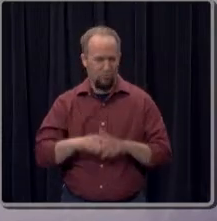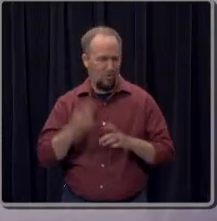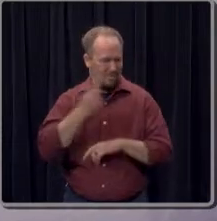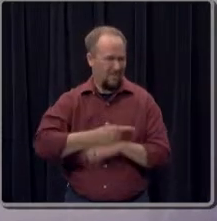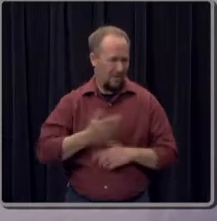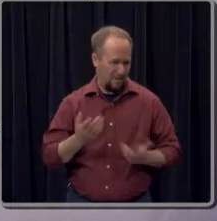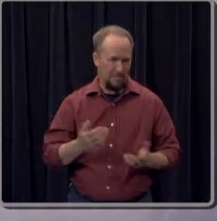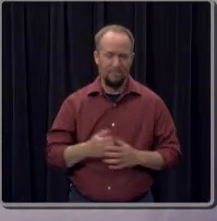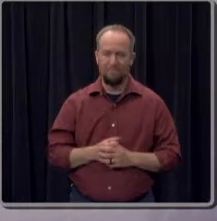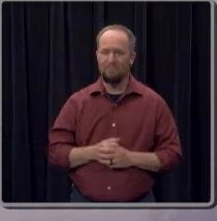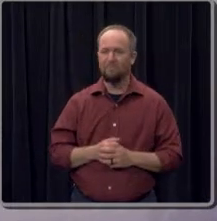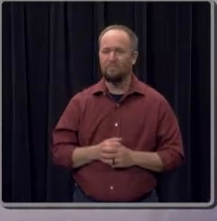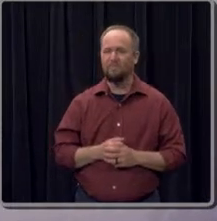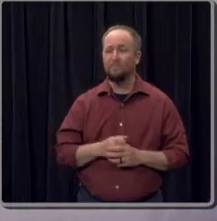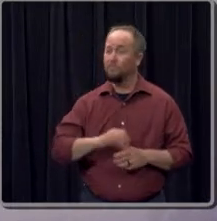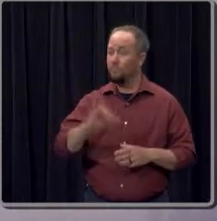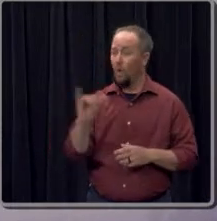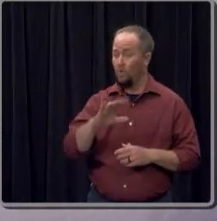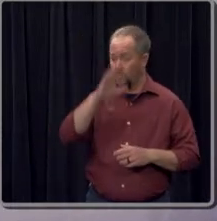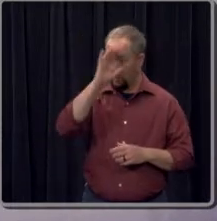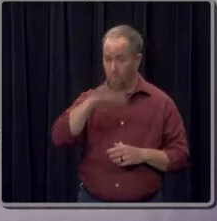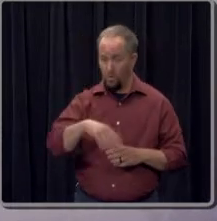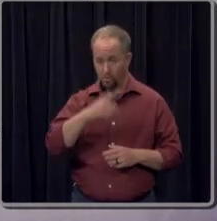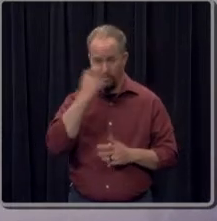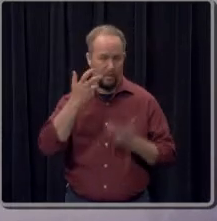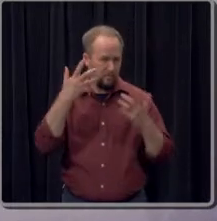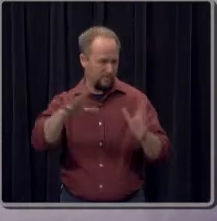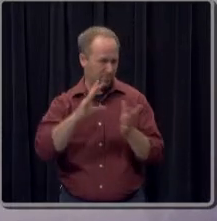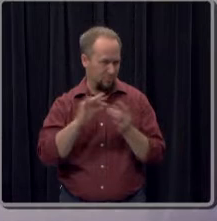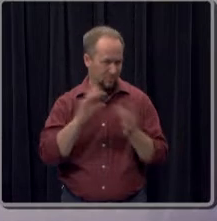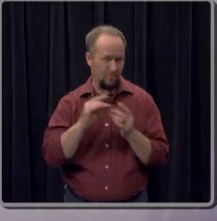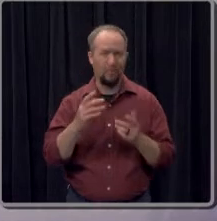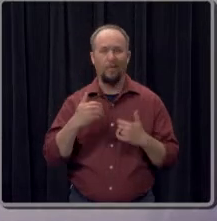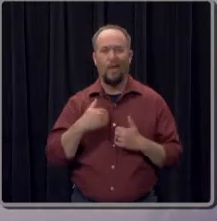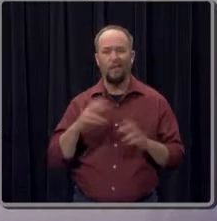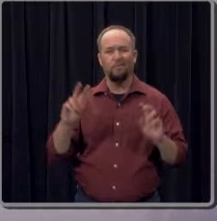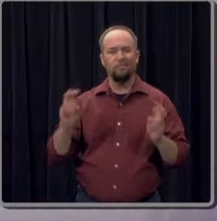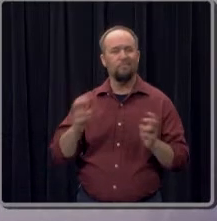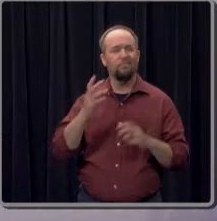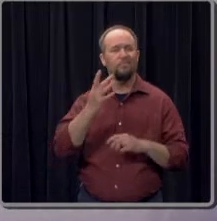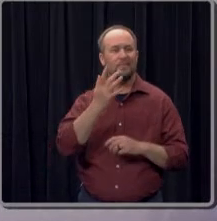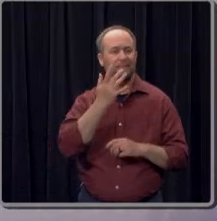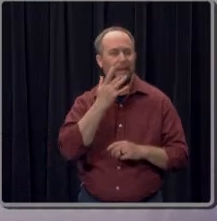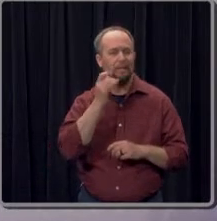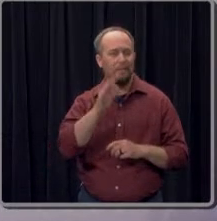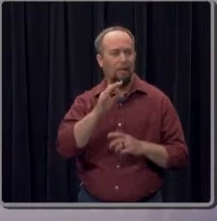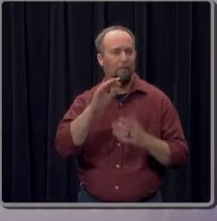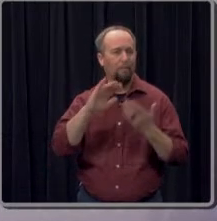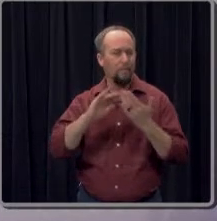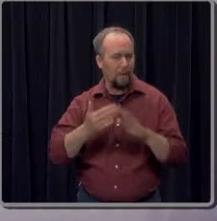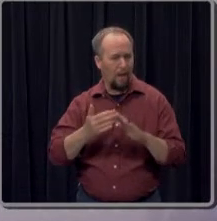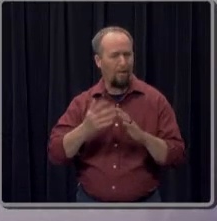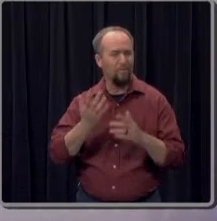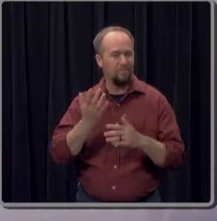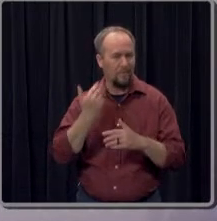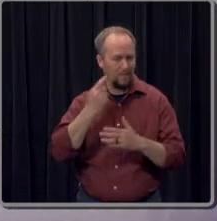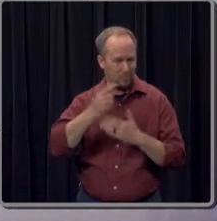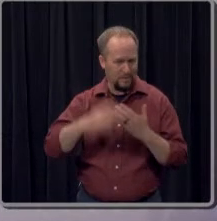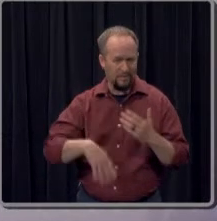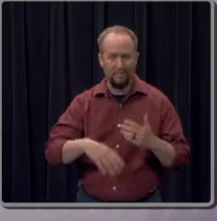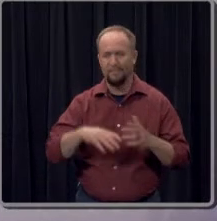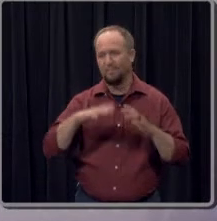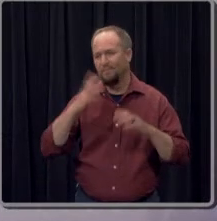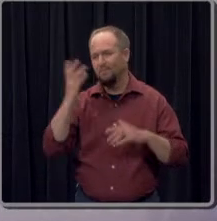kiddo. You also know, because you've all talked about it, that we had the Taste of the Town last weekend. Obviously a tremendous